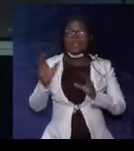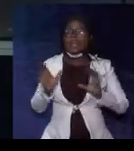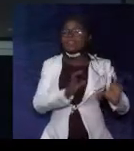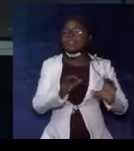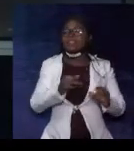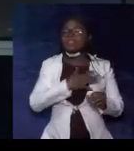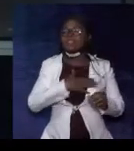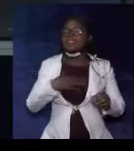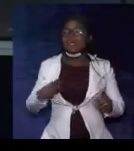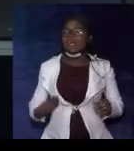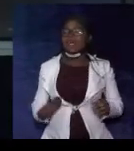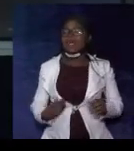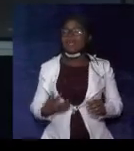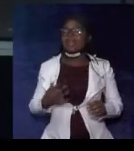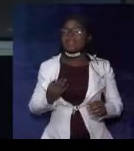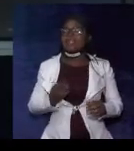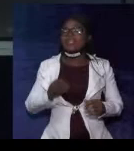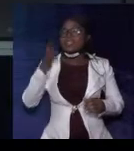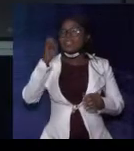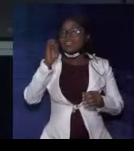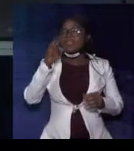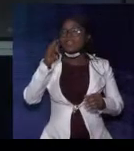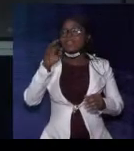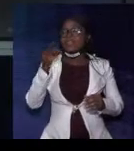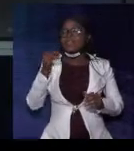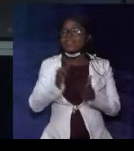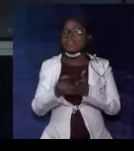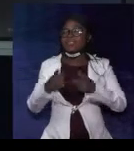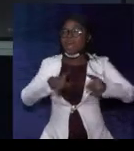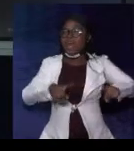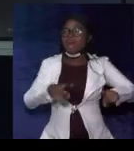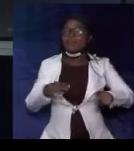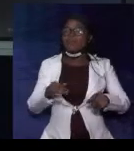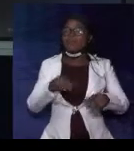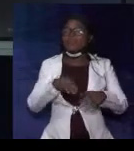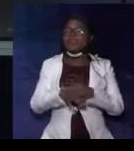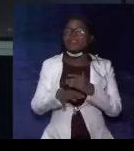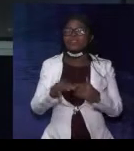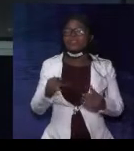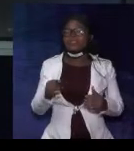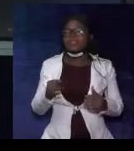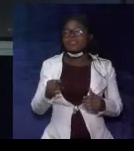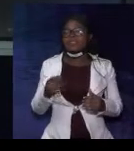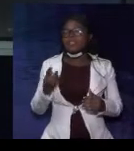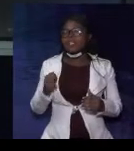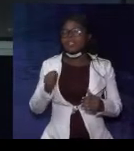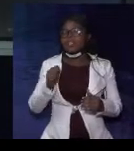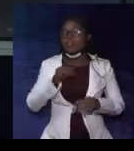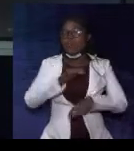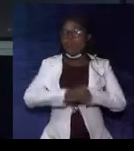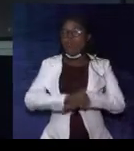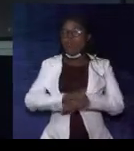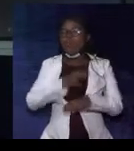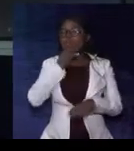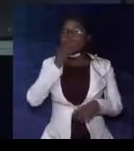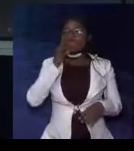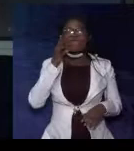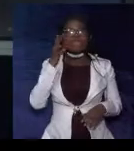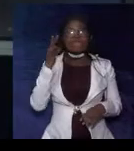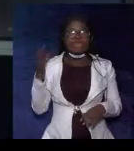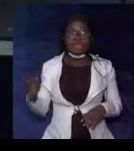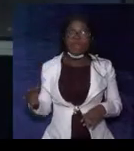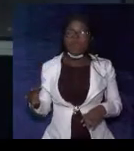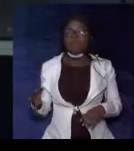activities and events that happen on the farm. This is the record of all important